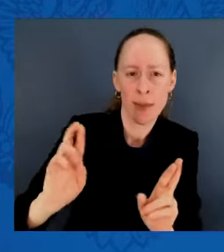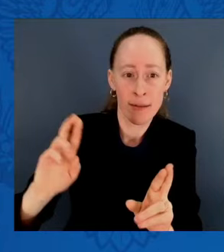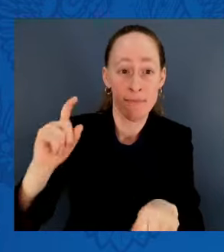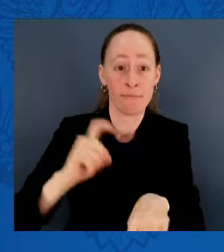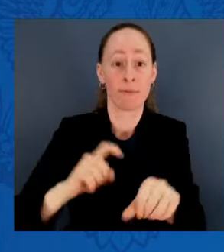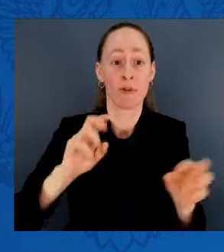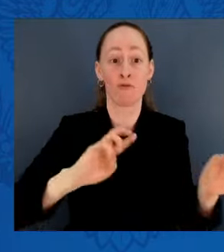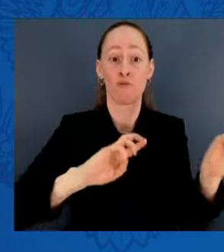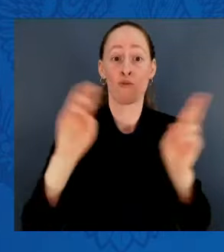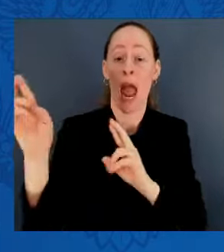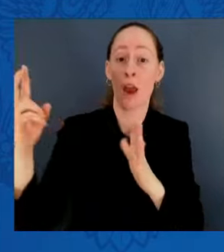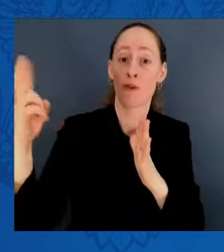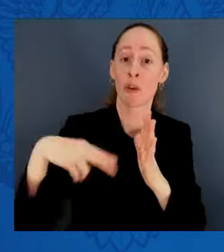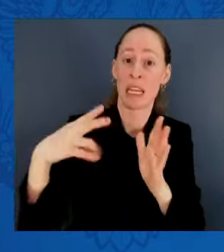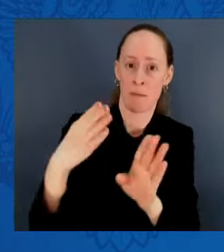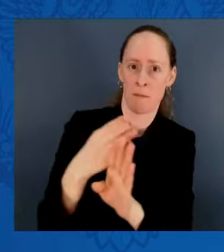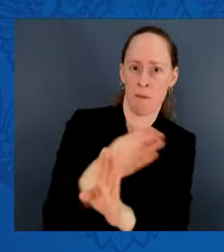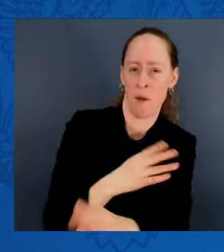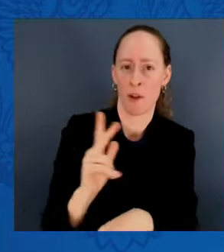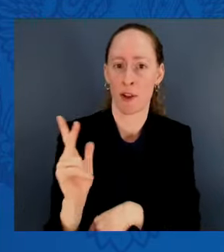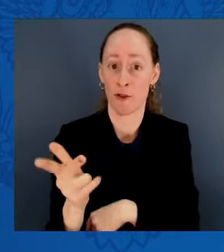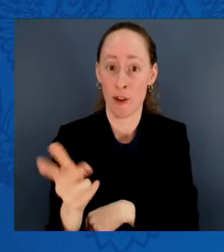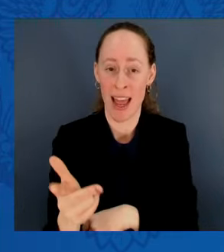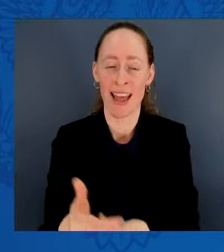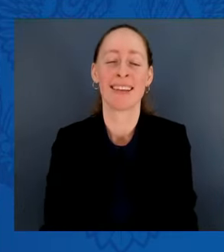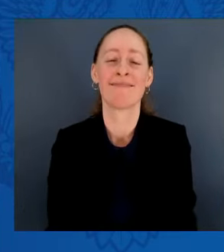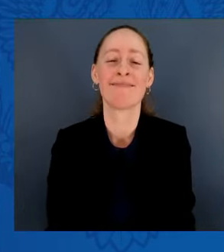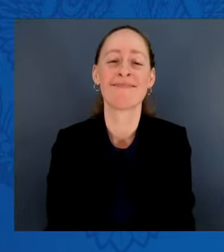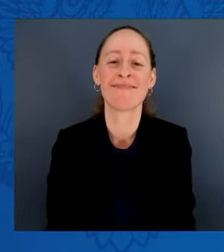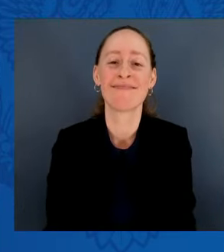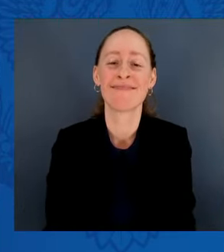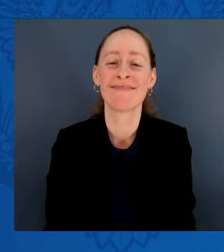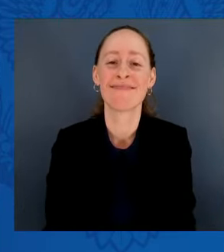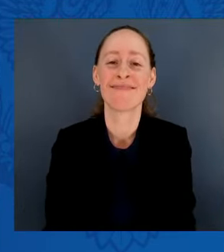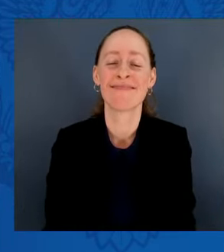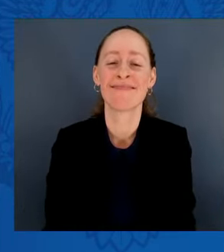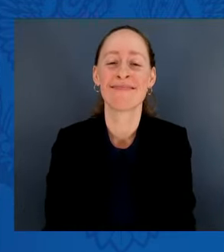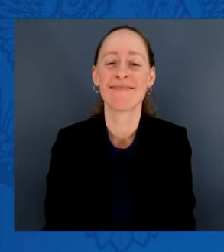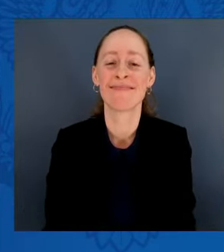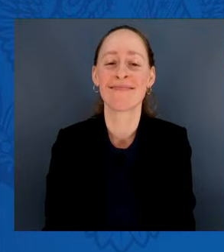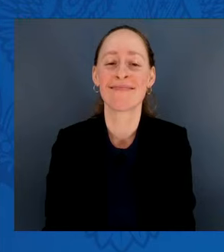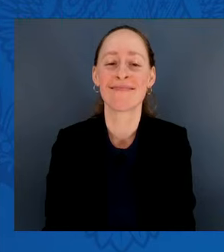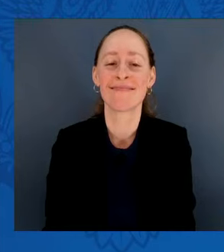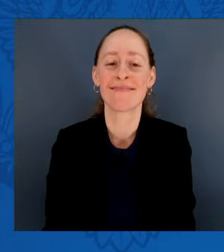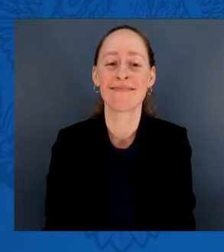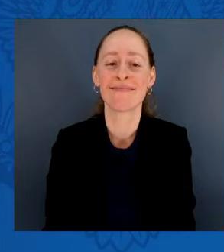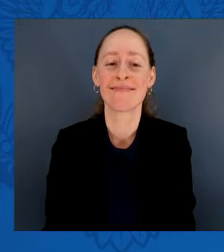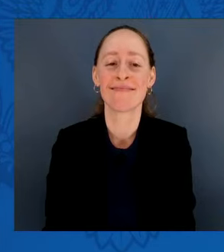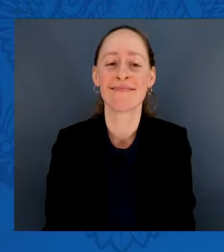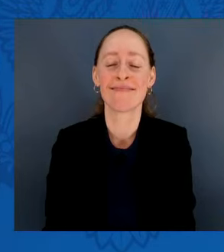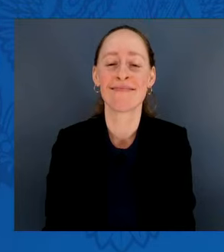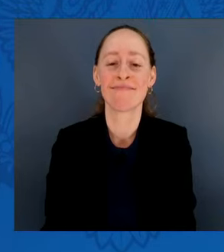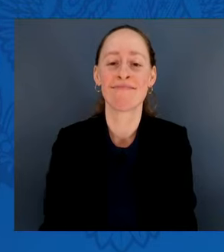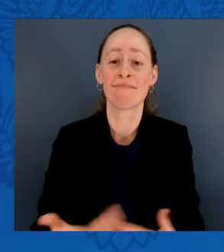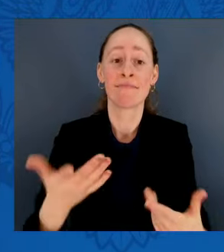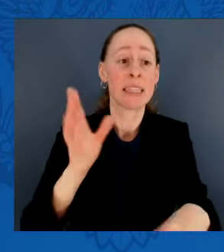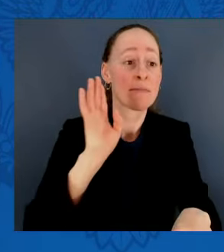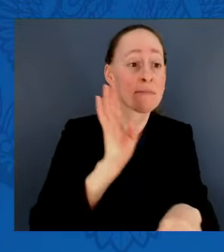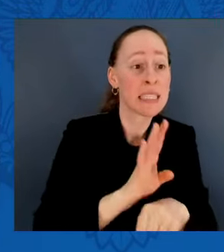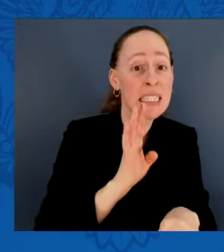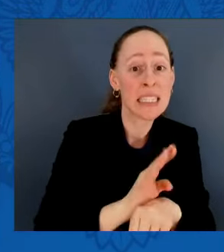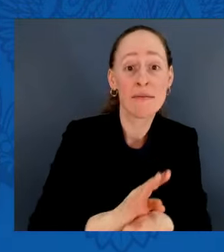I'm also connecting local businesses and high schools so students get hands-on experience and a path to good-paying